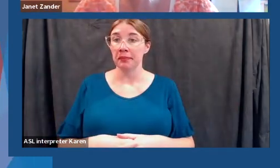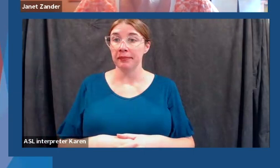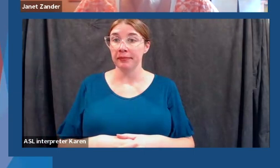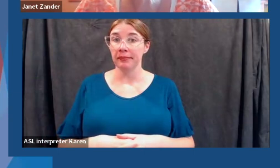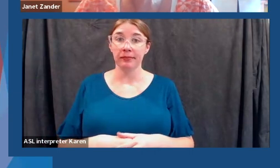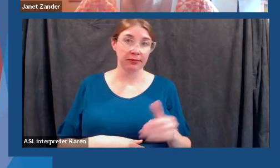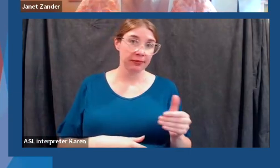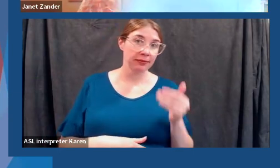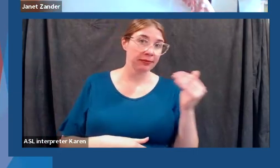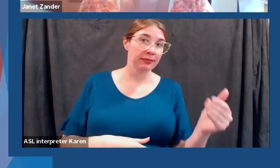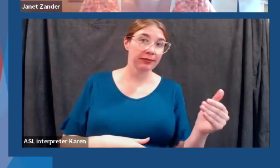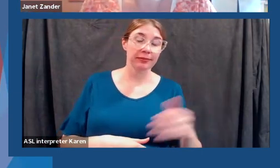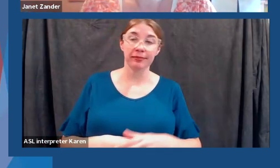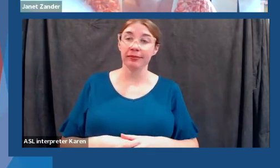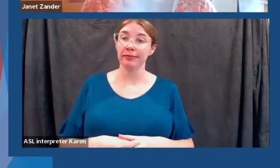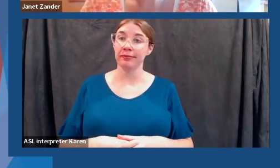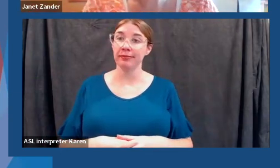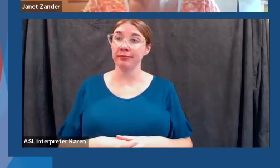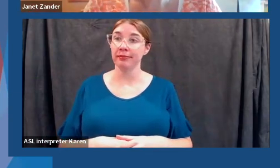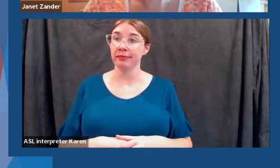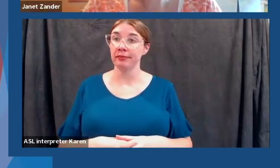Next slide, please.